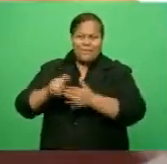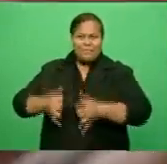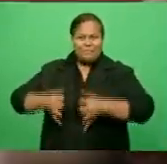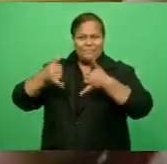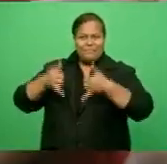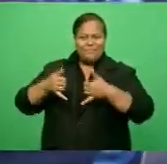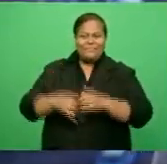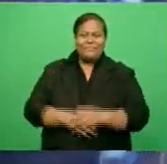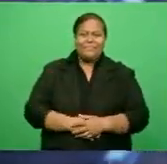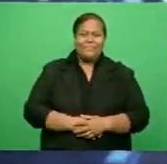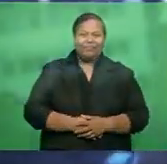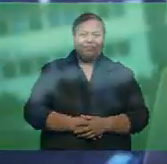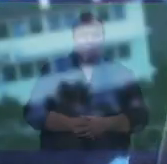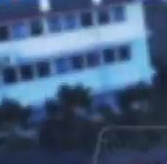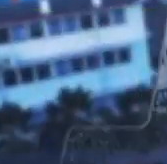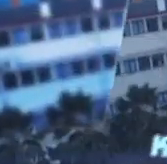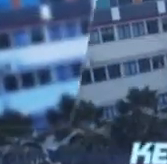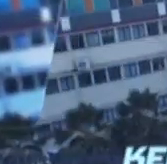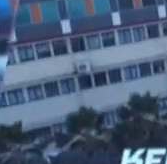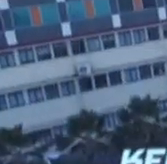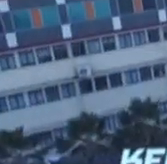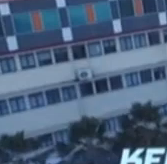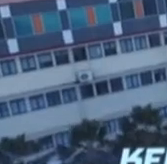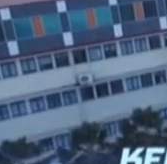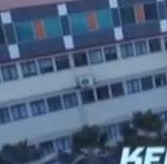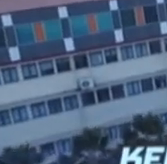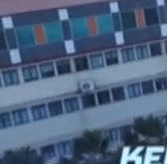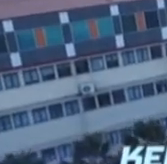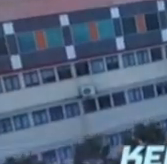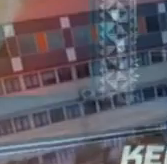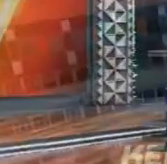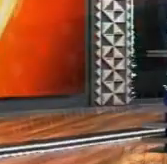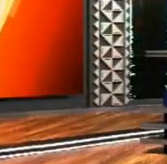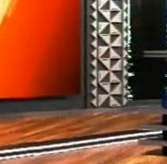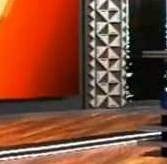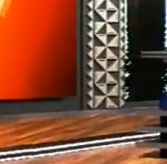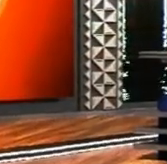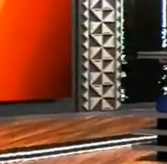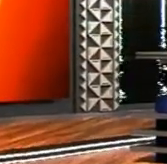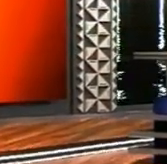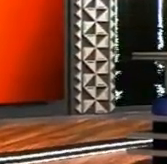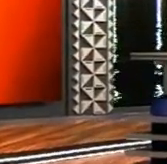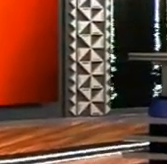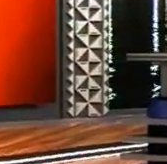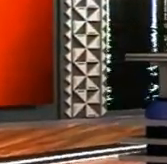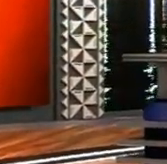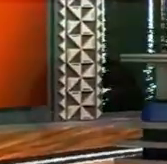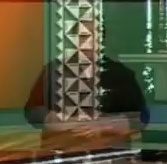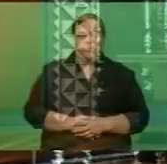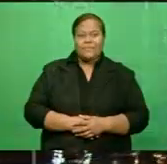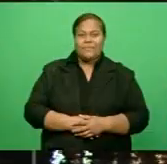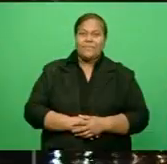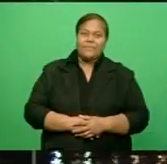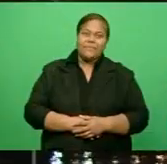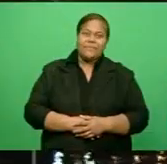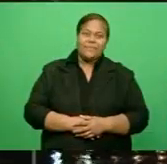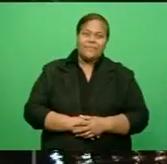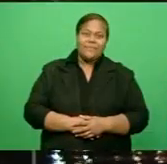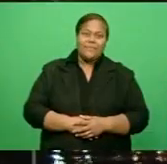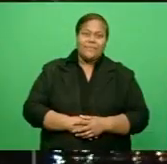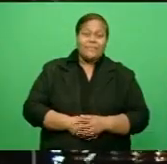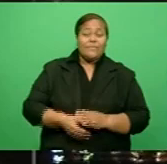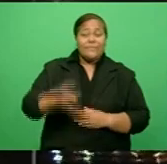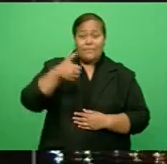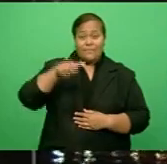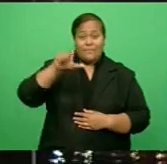Trophy. From the studios of FBC Suva, Jackie Spate. 60